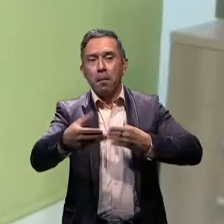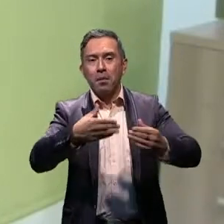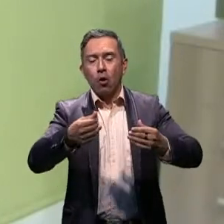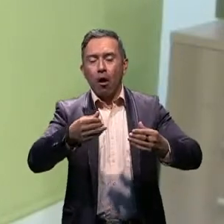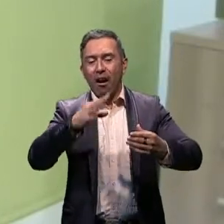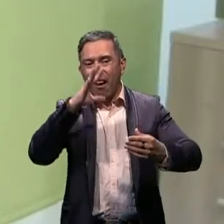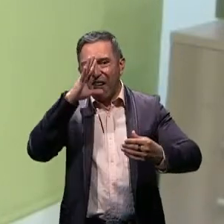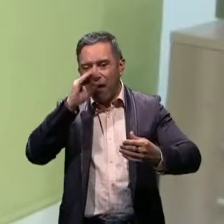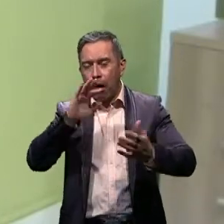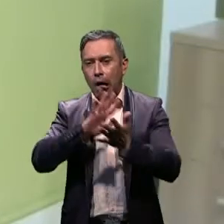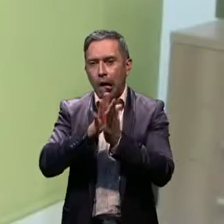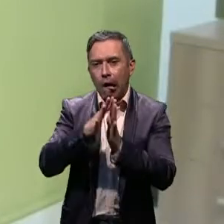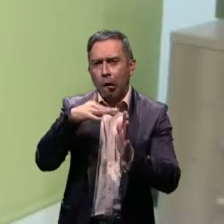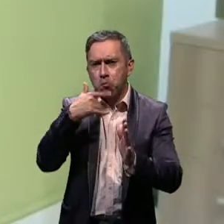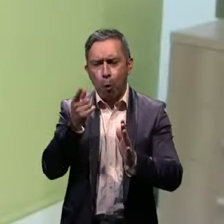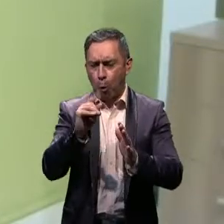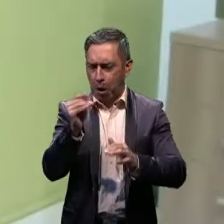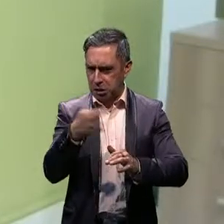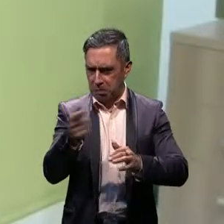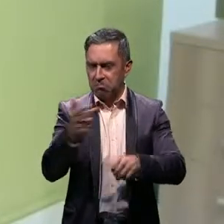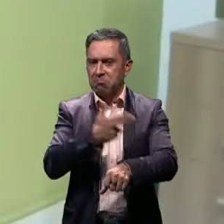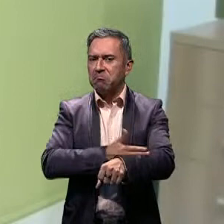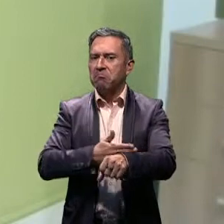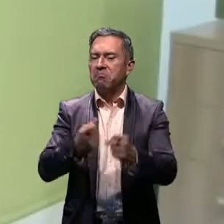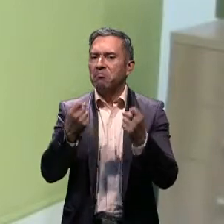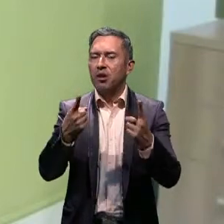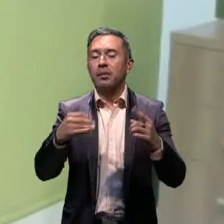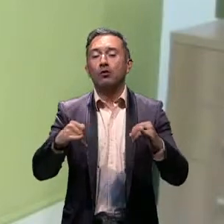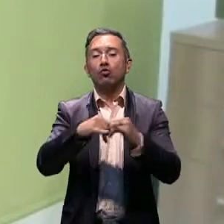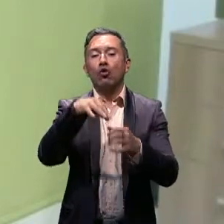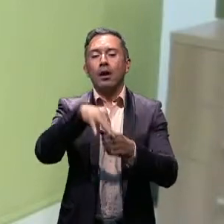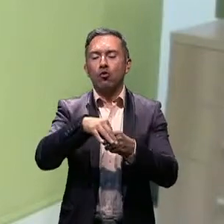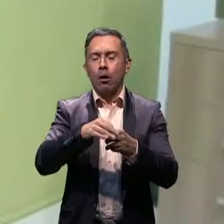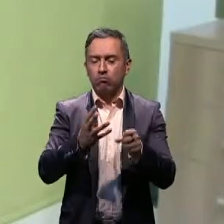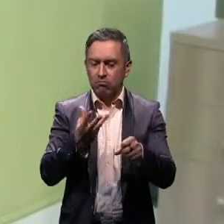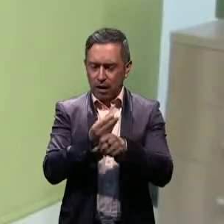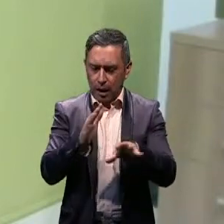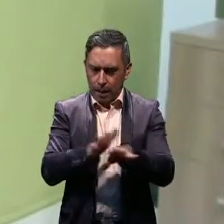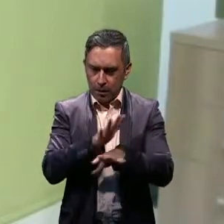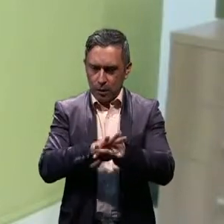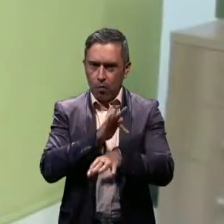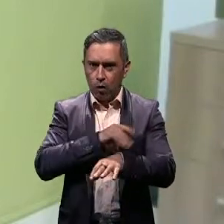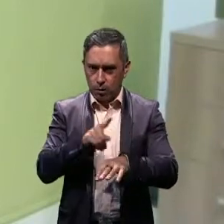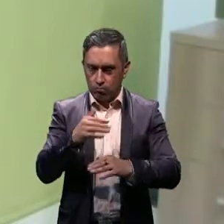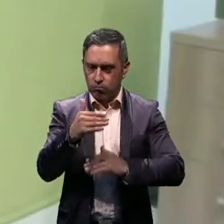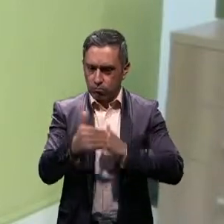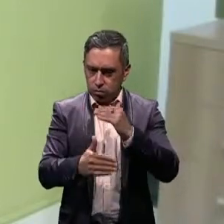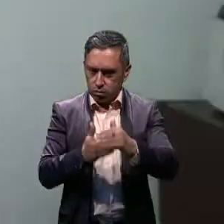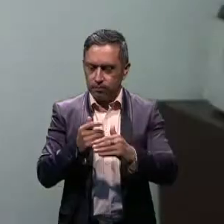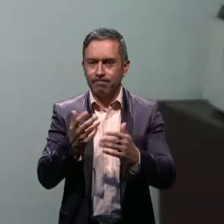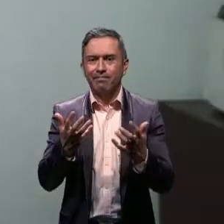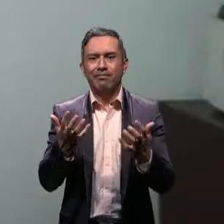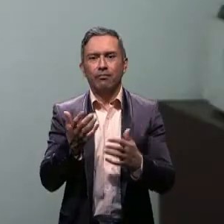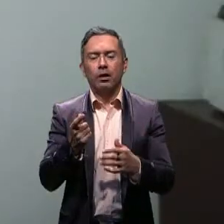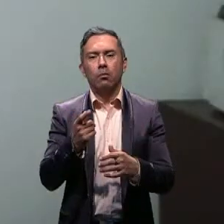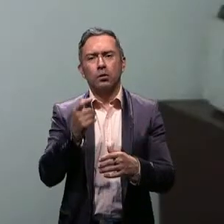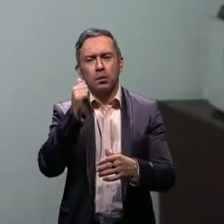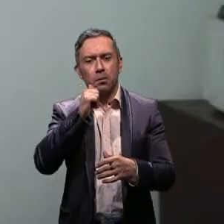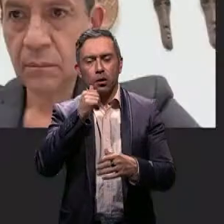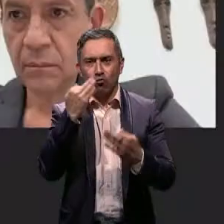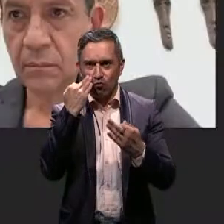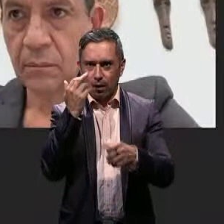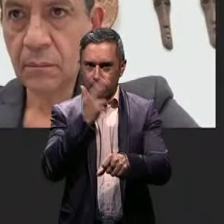not a hindrance to do this. We have to reinvent the electoral bodies to face this and to do it in a